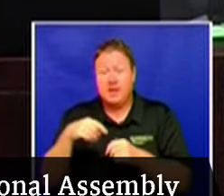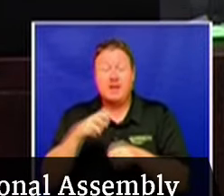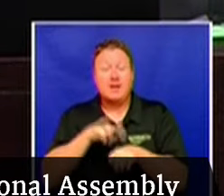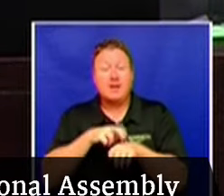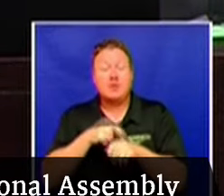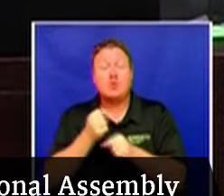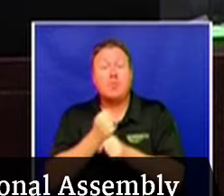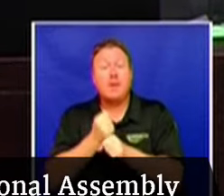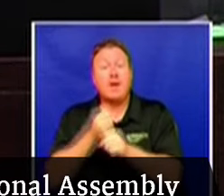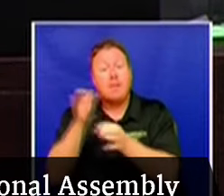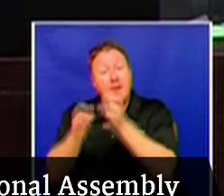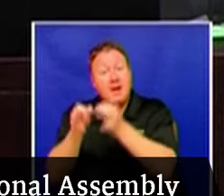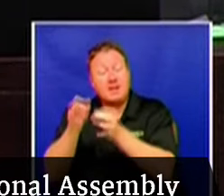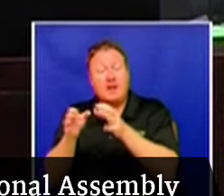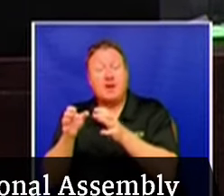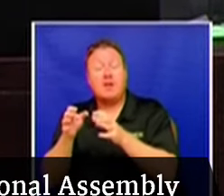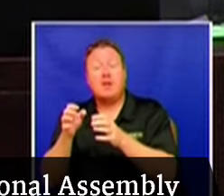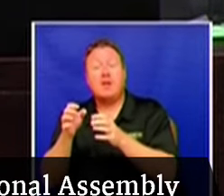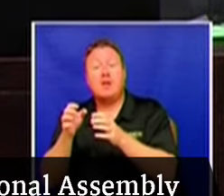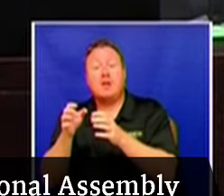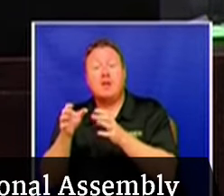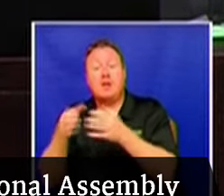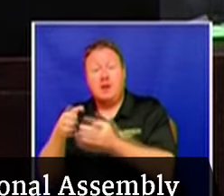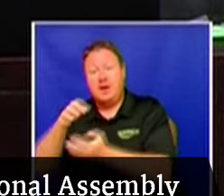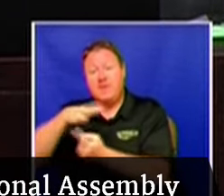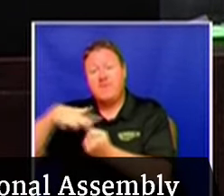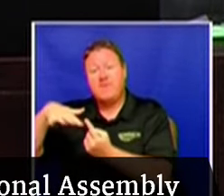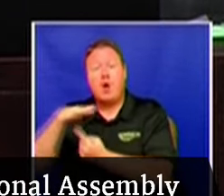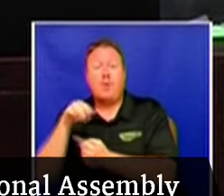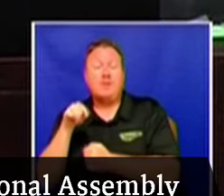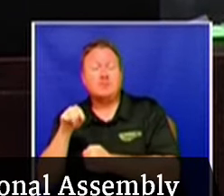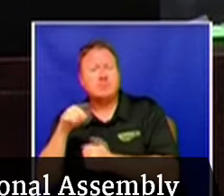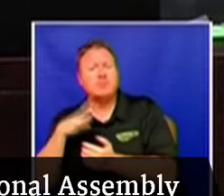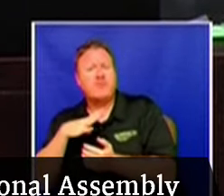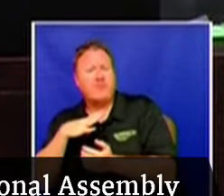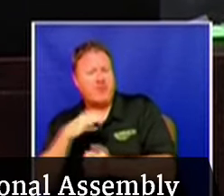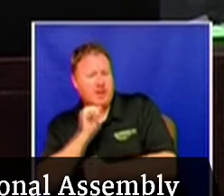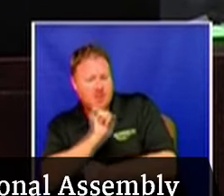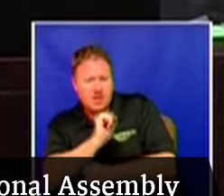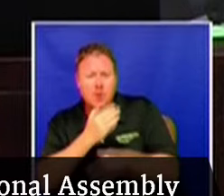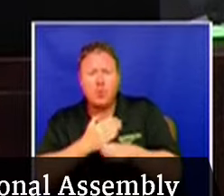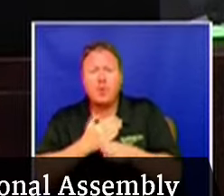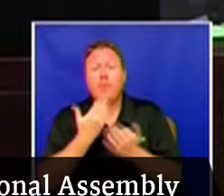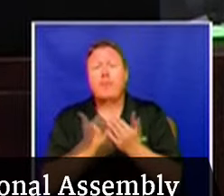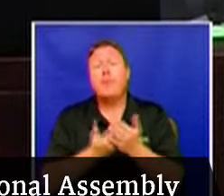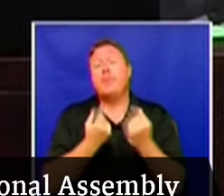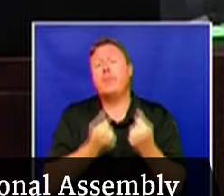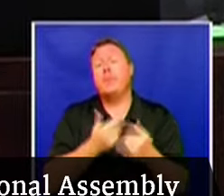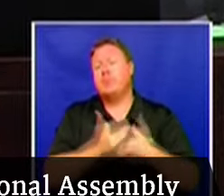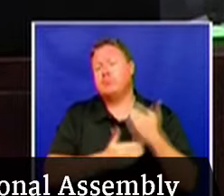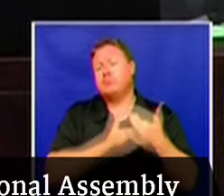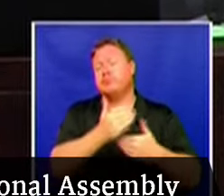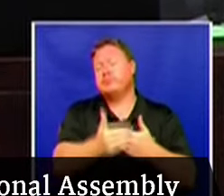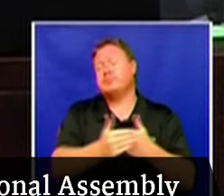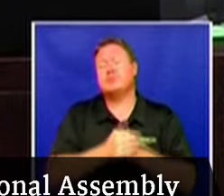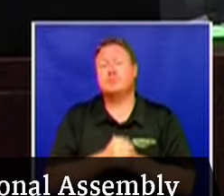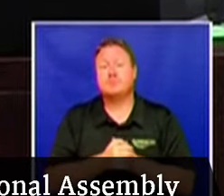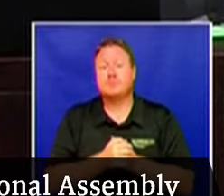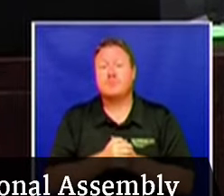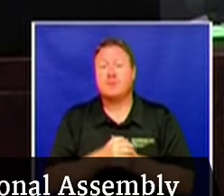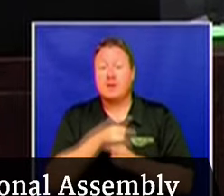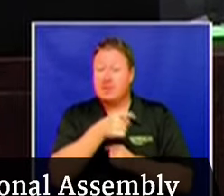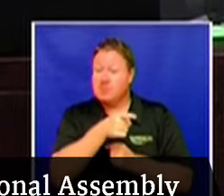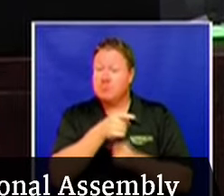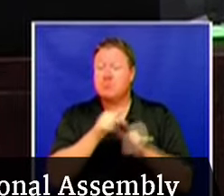political environment that will enable them to do their work. So in the end, as they do their work, I